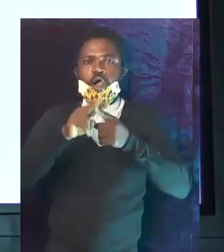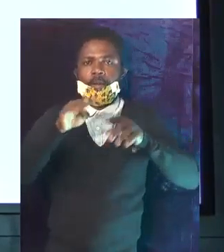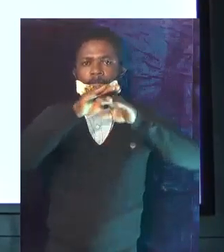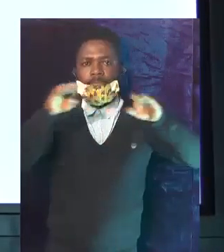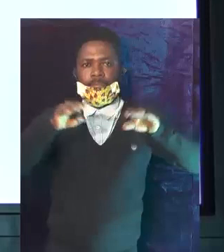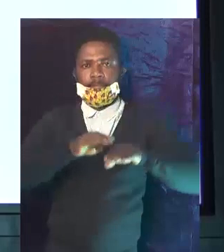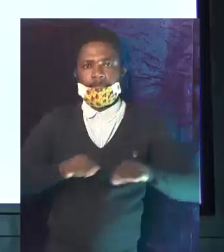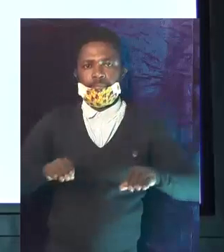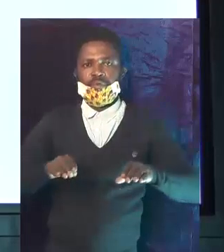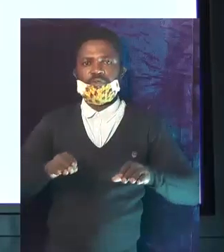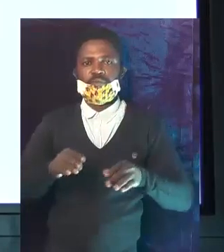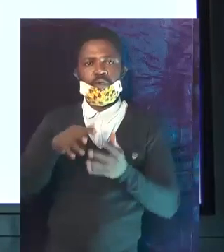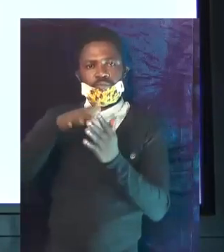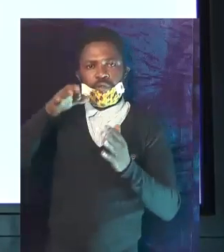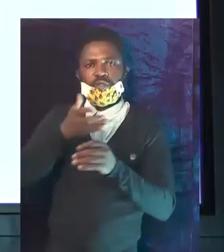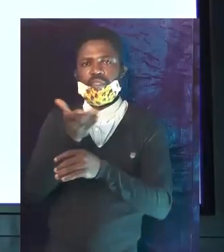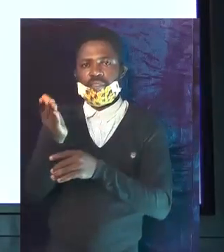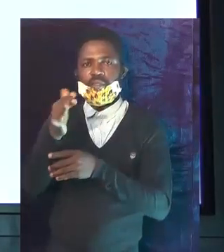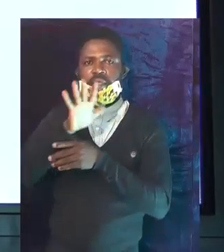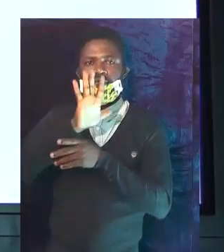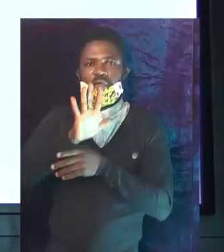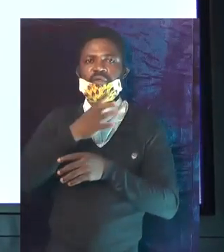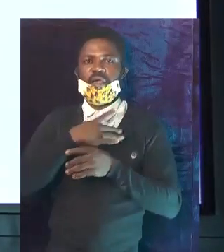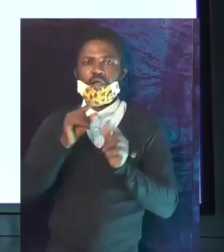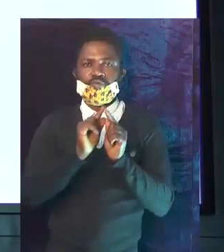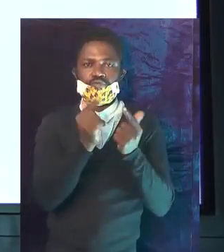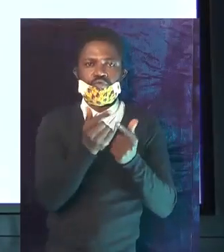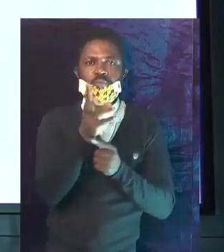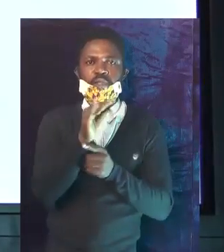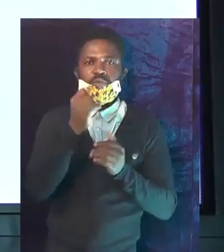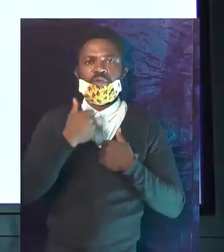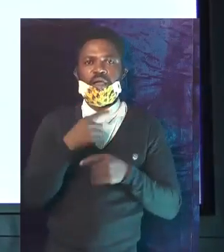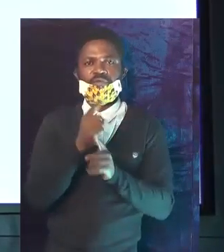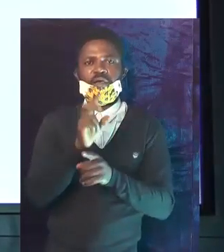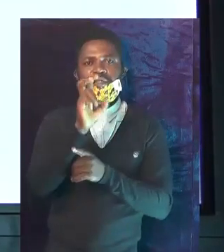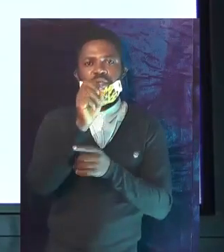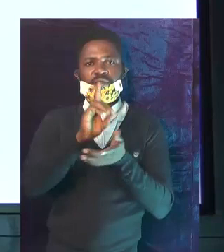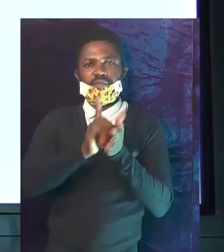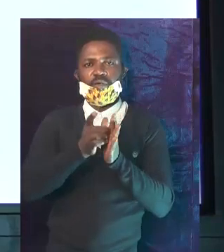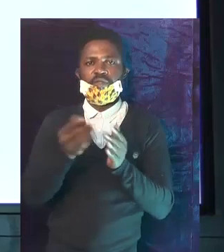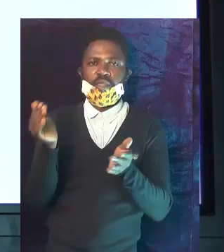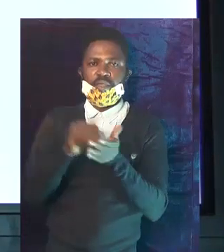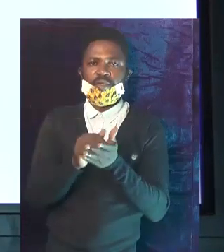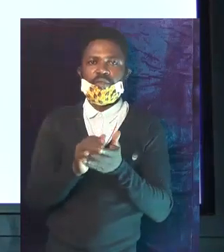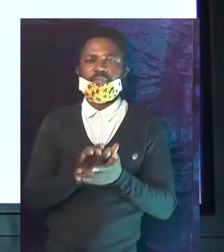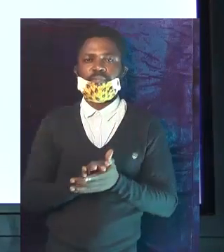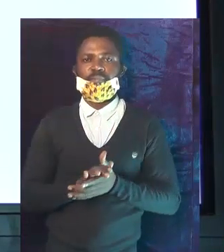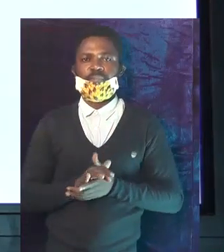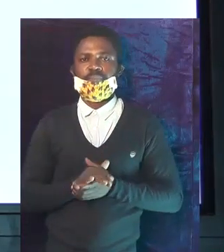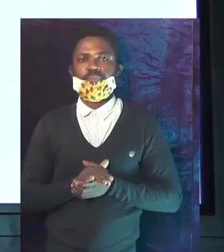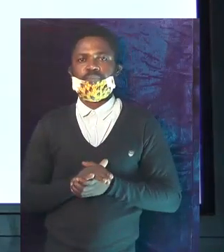it? Study these five and categorize them. You have 30 seconds. Begin.